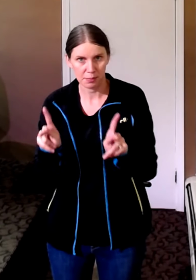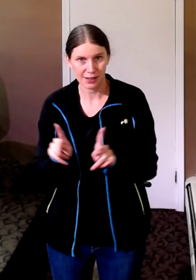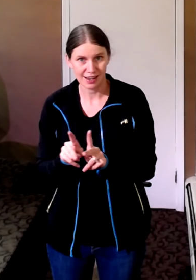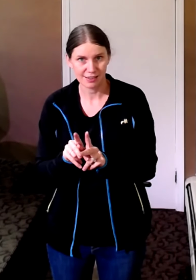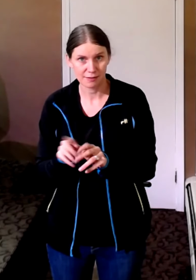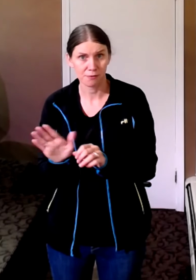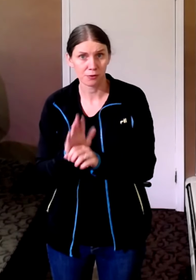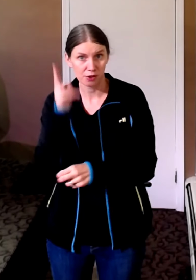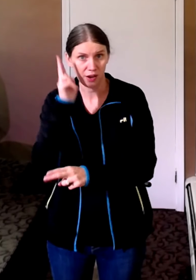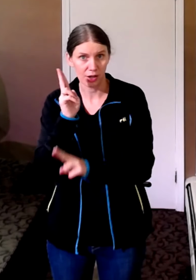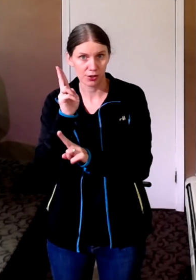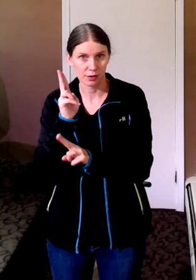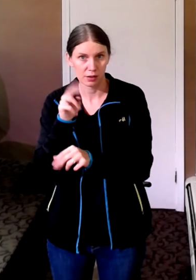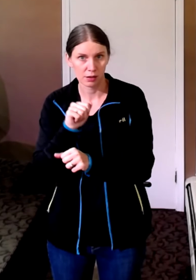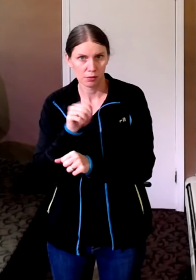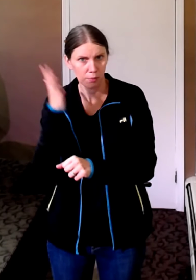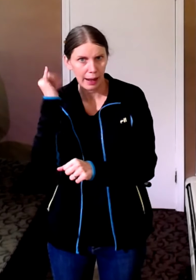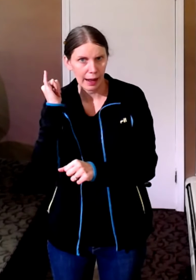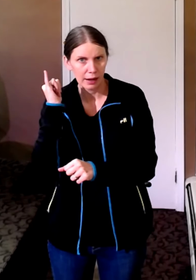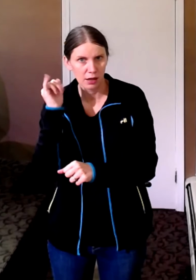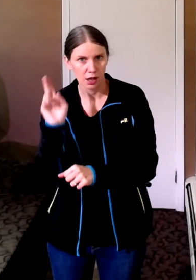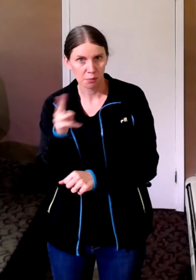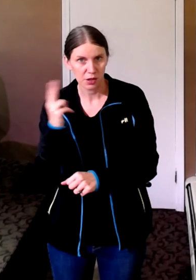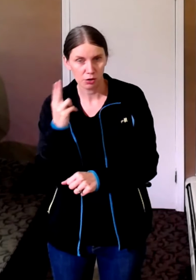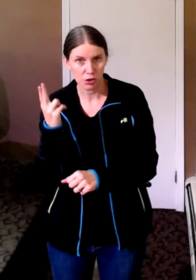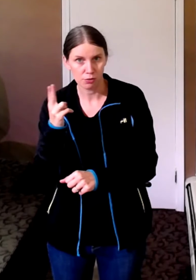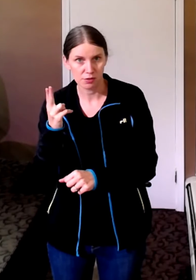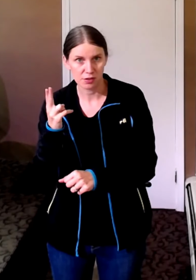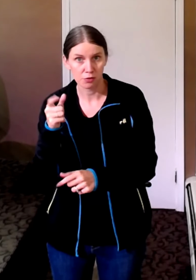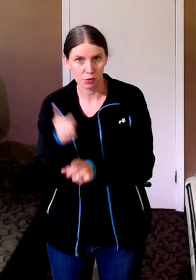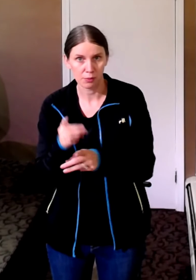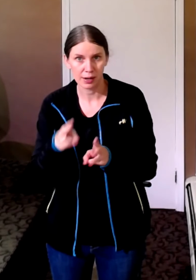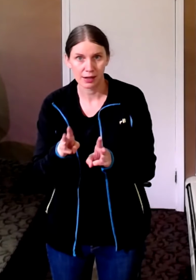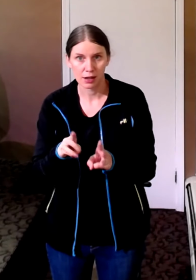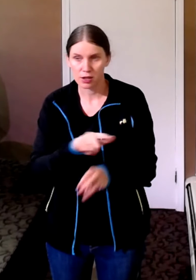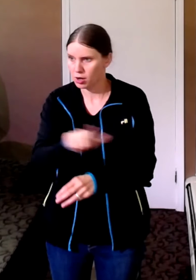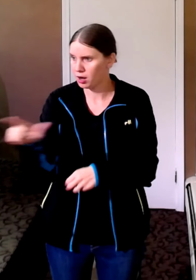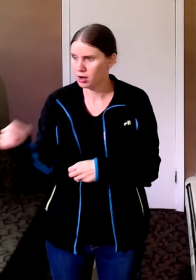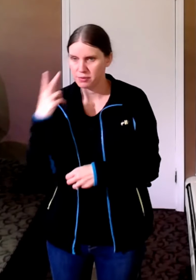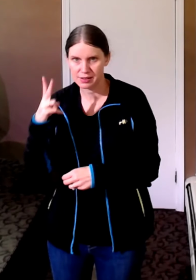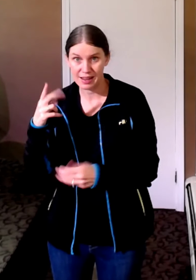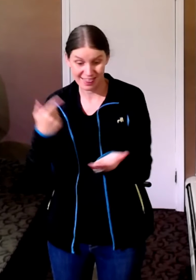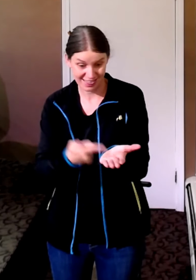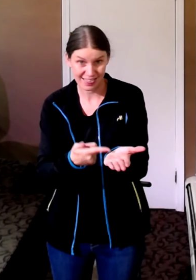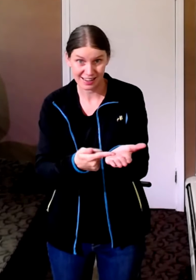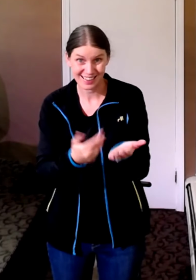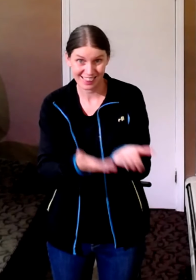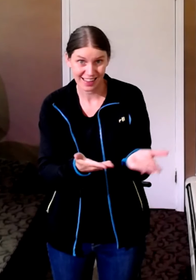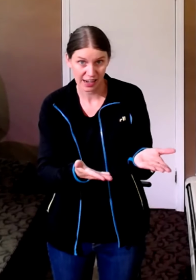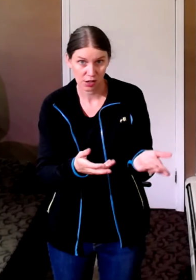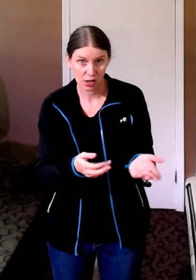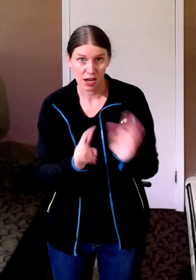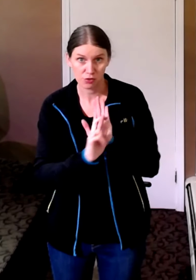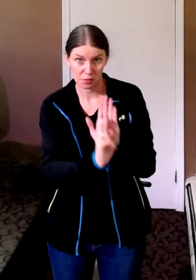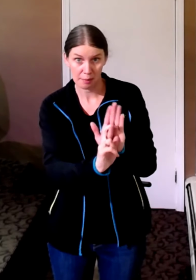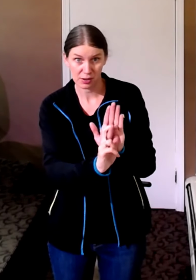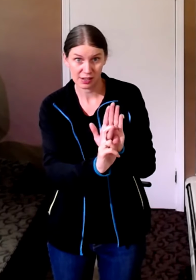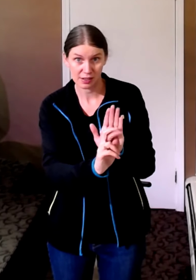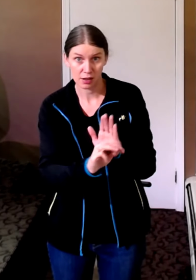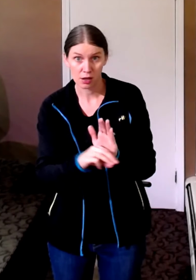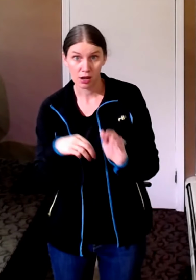honor, so that it could be used and everyone would look at it and say, "This represents everything we want to be